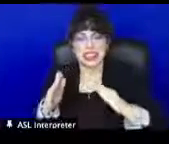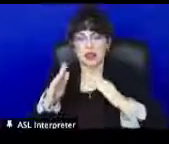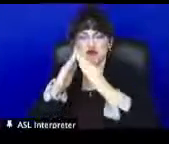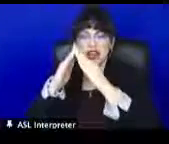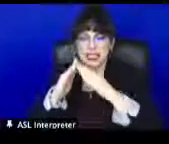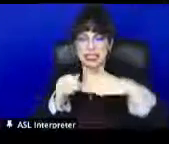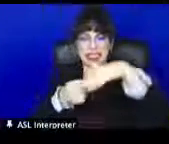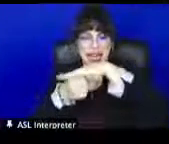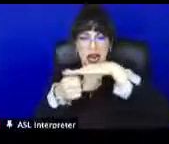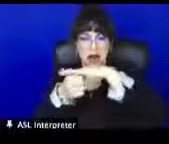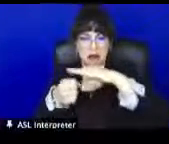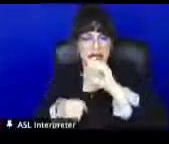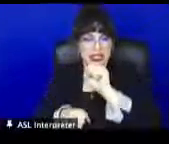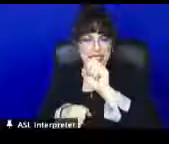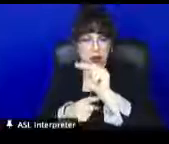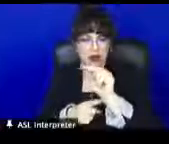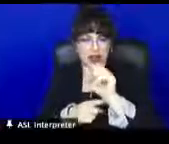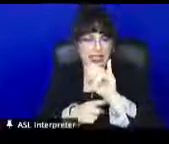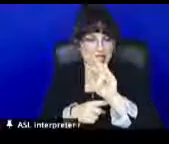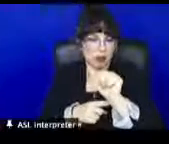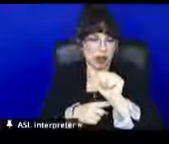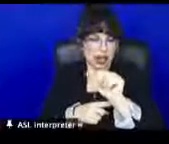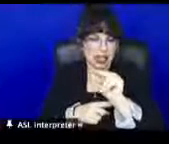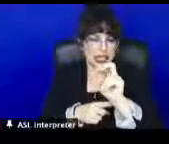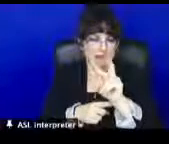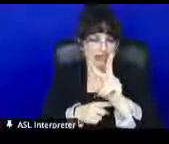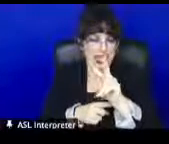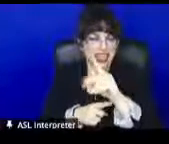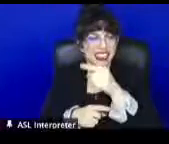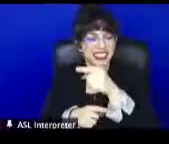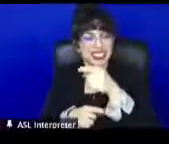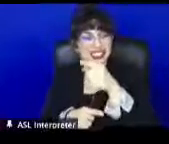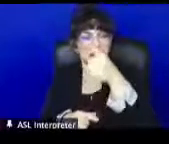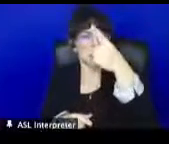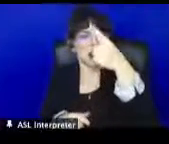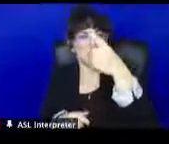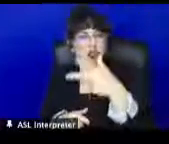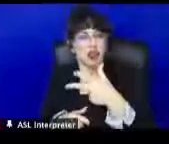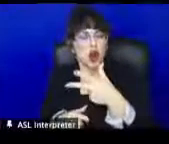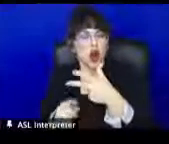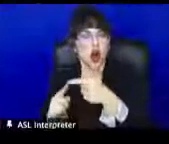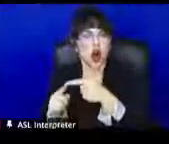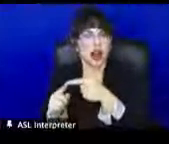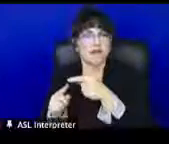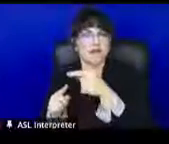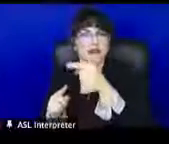which comes up basically about a third of the way